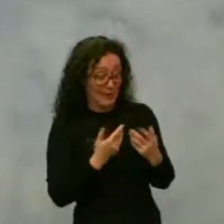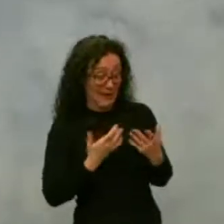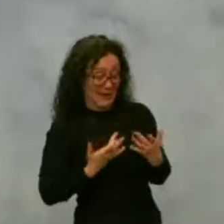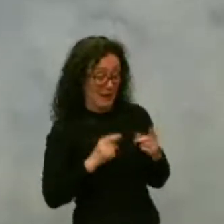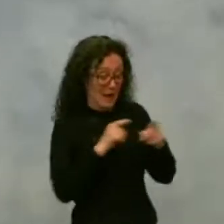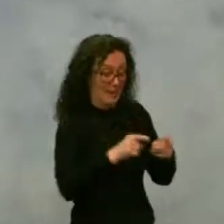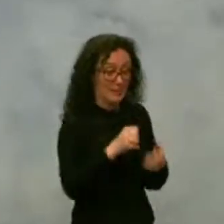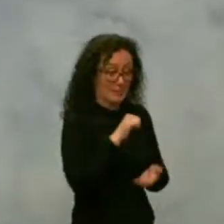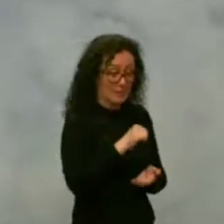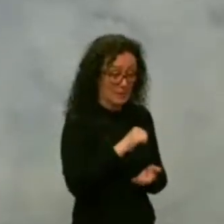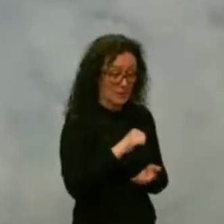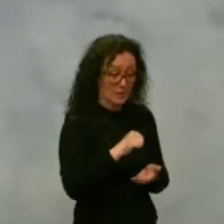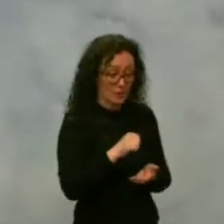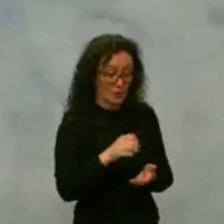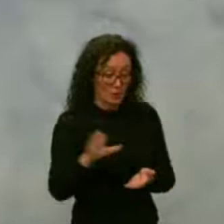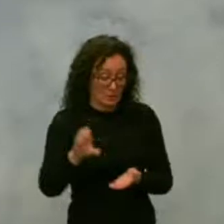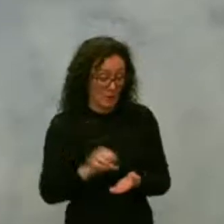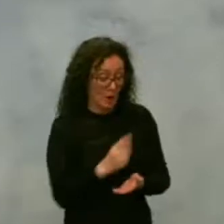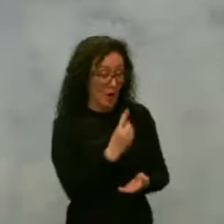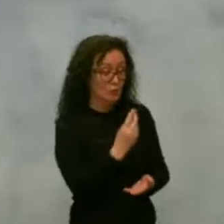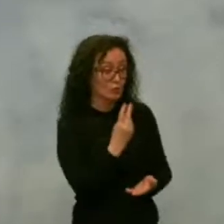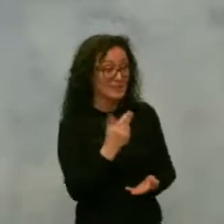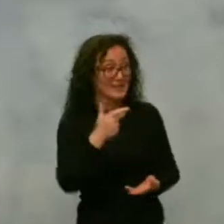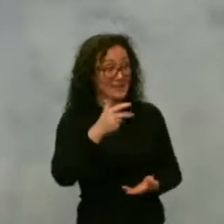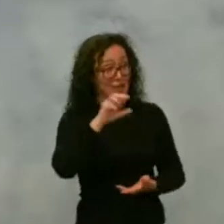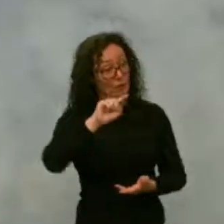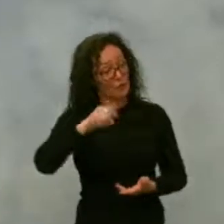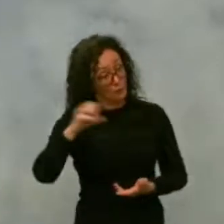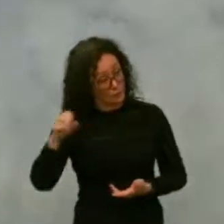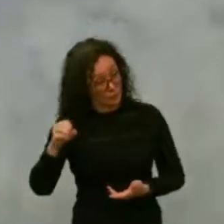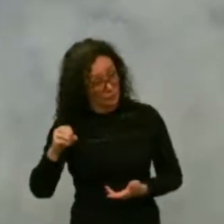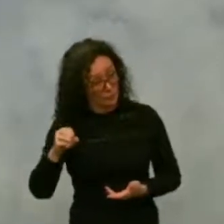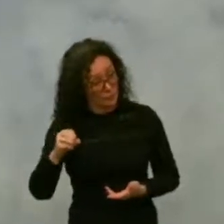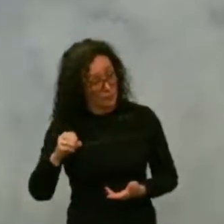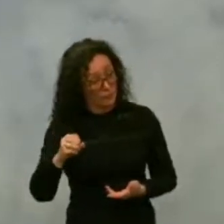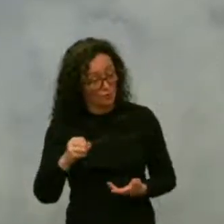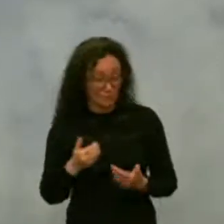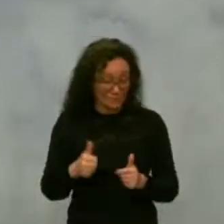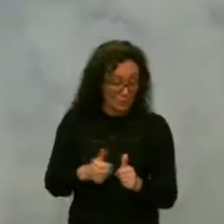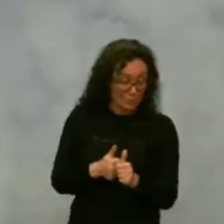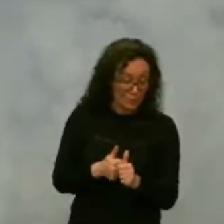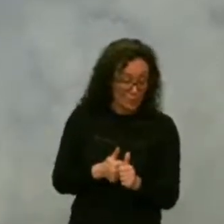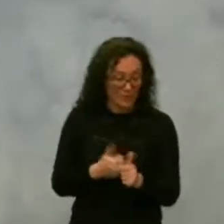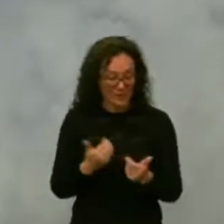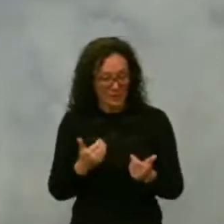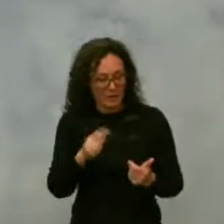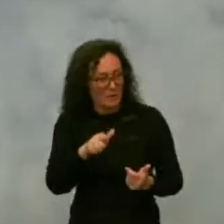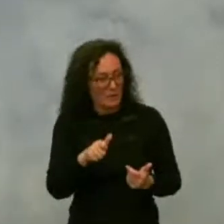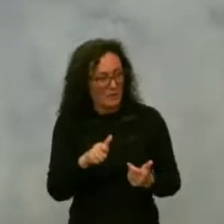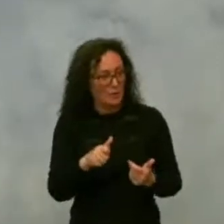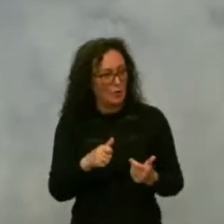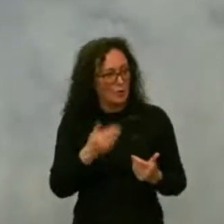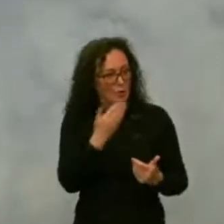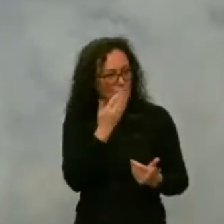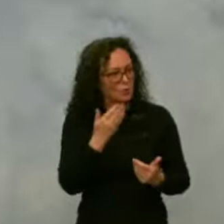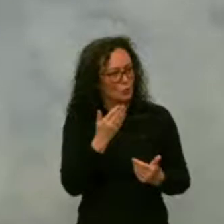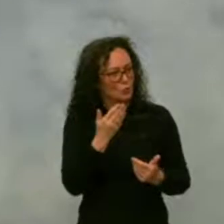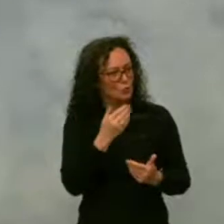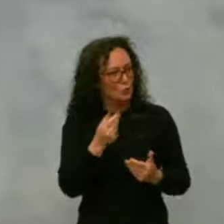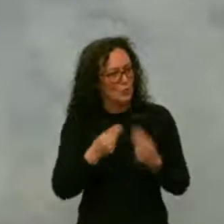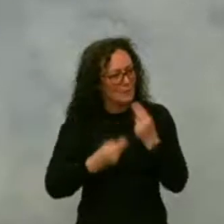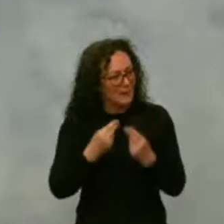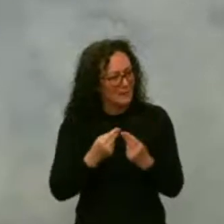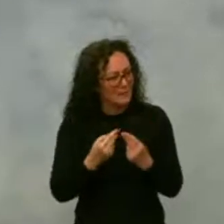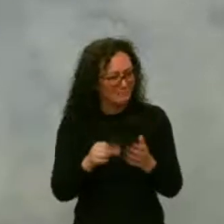aside 128,000 to further alleviate school meal hardship in this coming year. I should say at this point, I appreciate